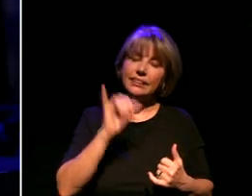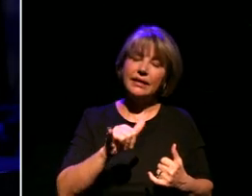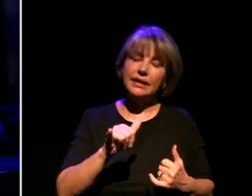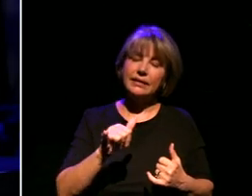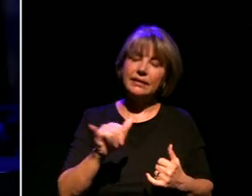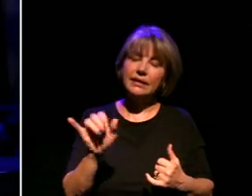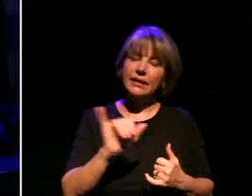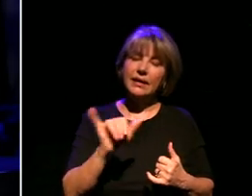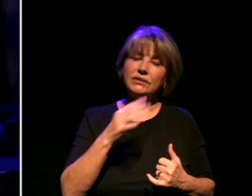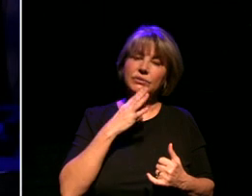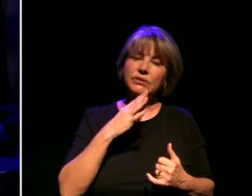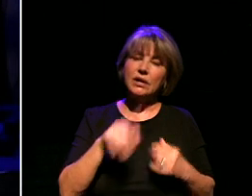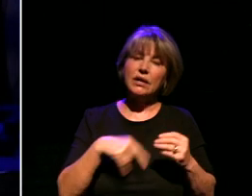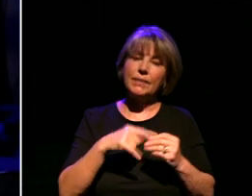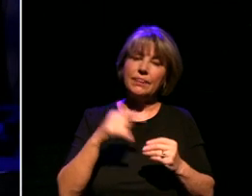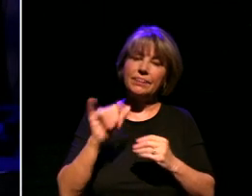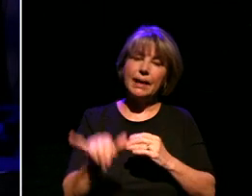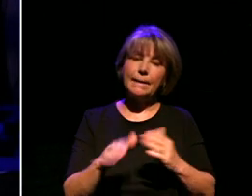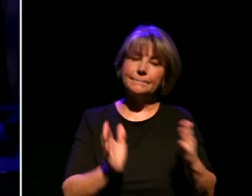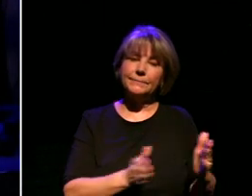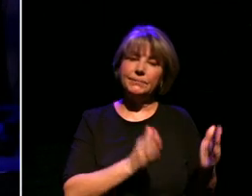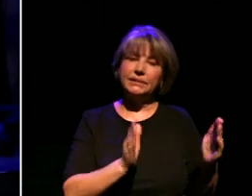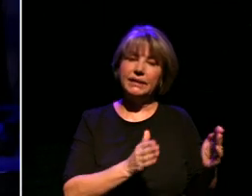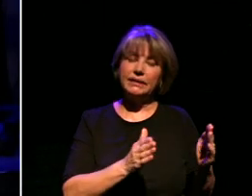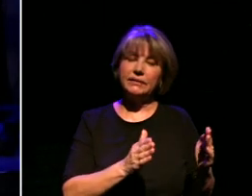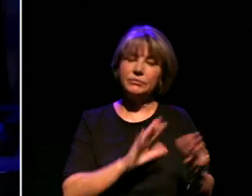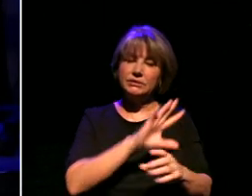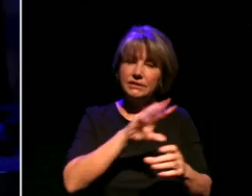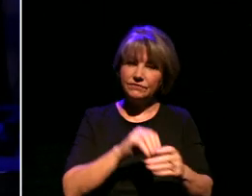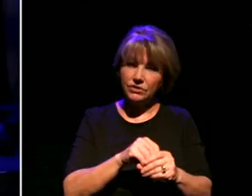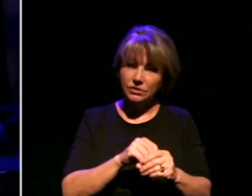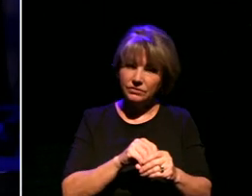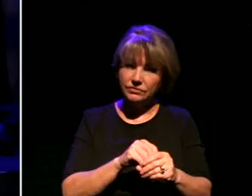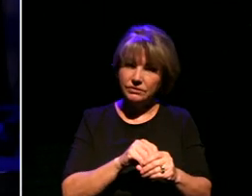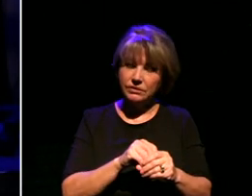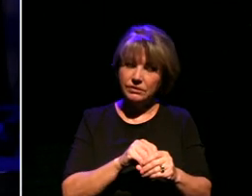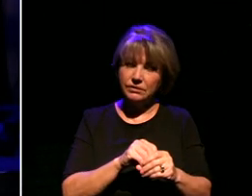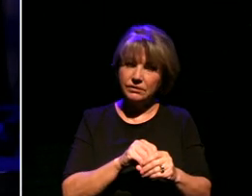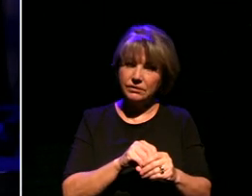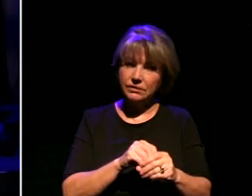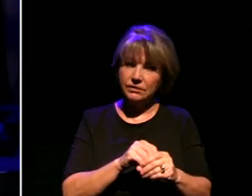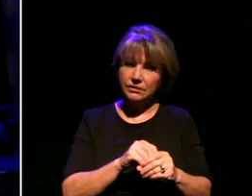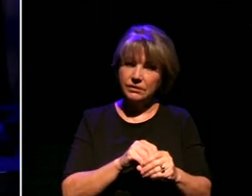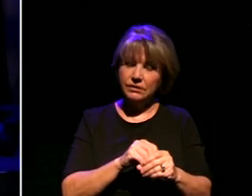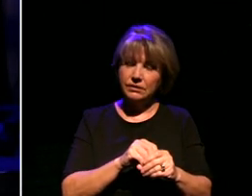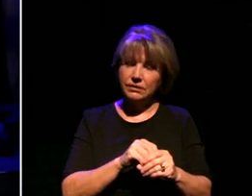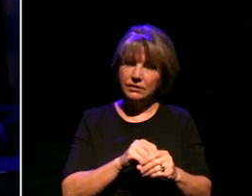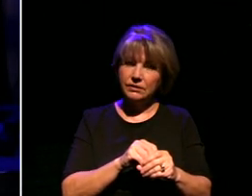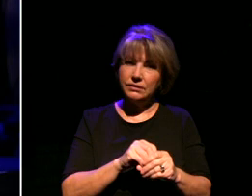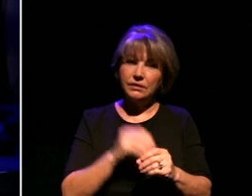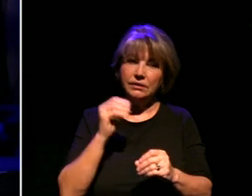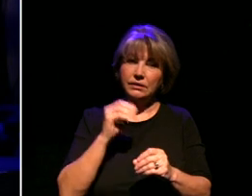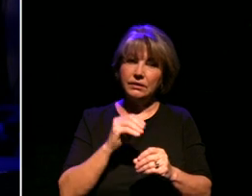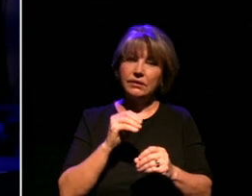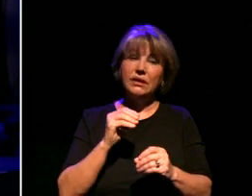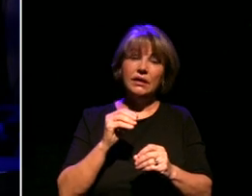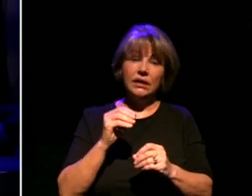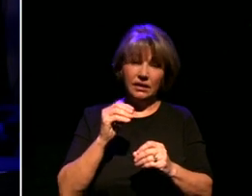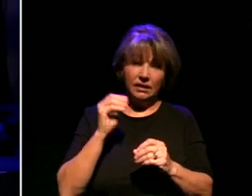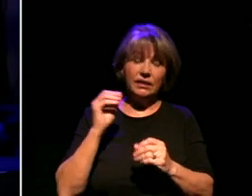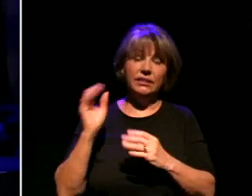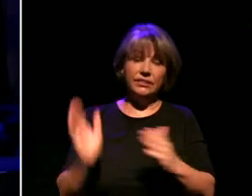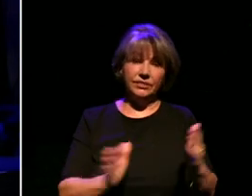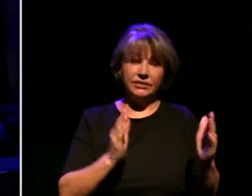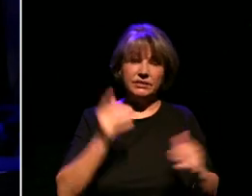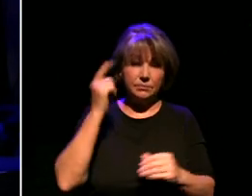we talk about this plan and the components of the plan, there is a plan. If you choose not to plan, there's a plan for you. Trust